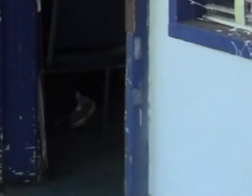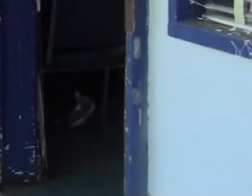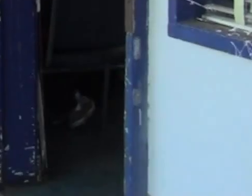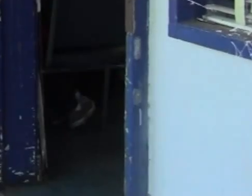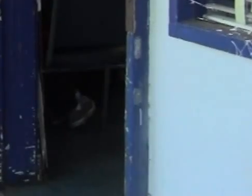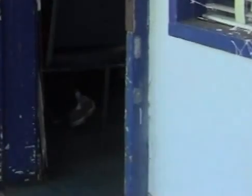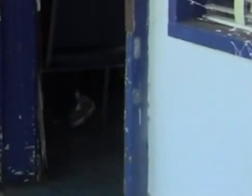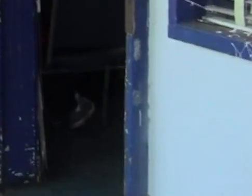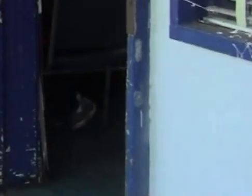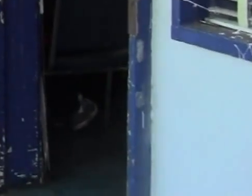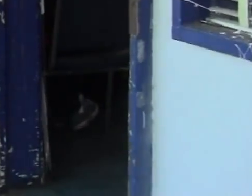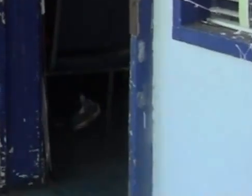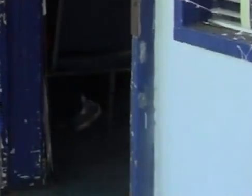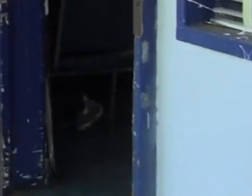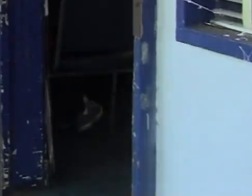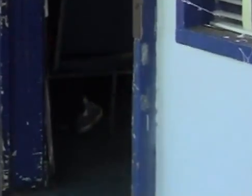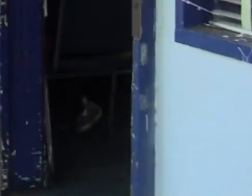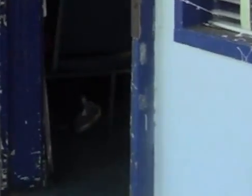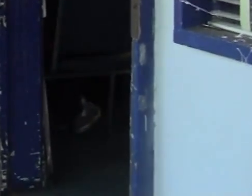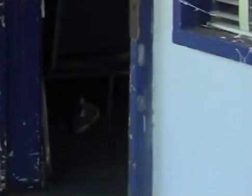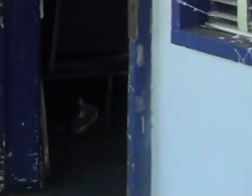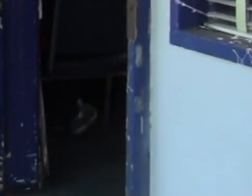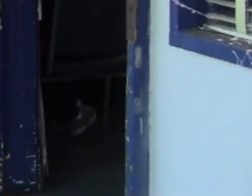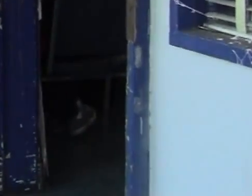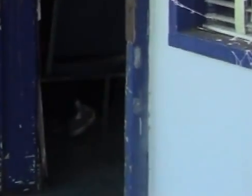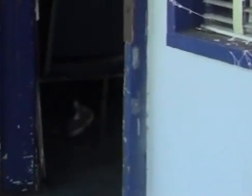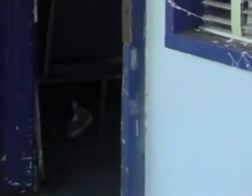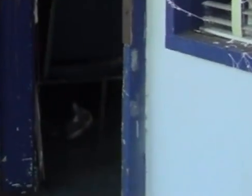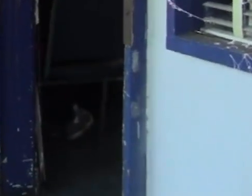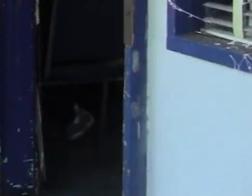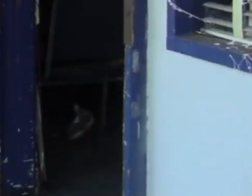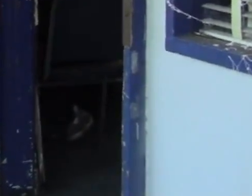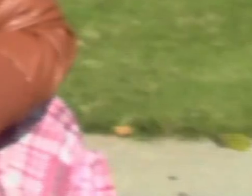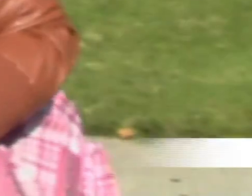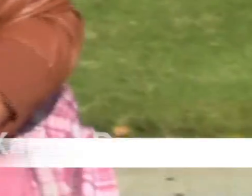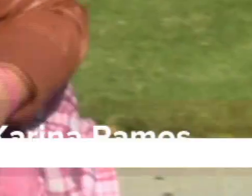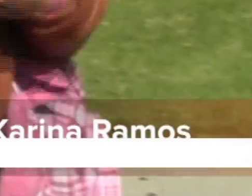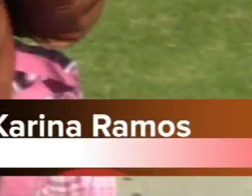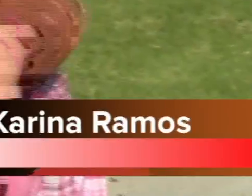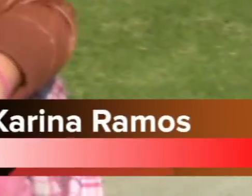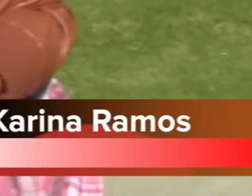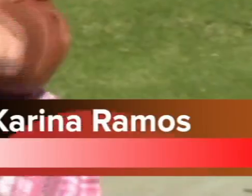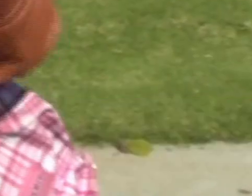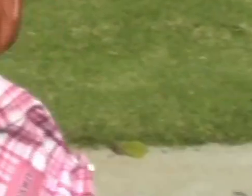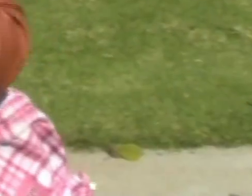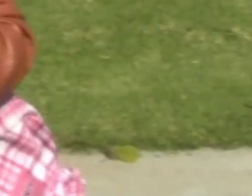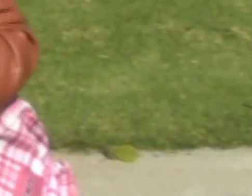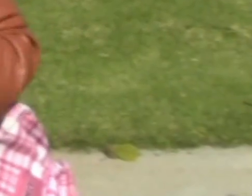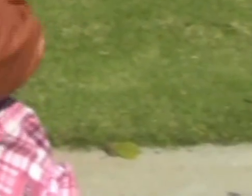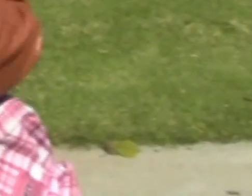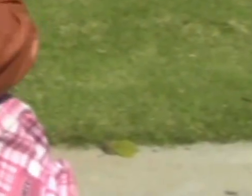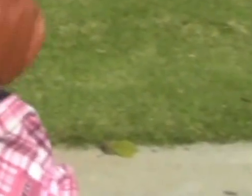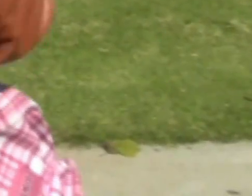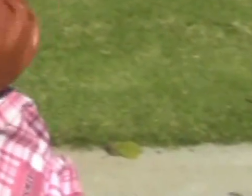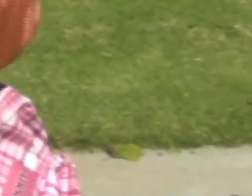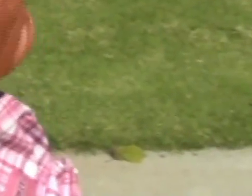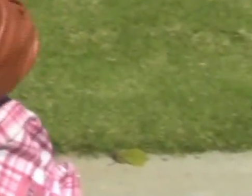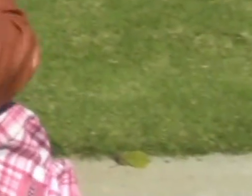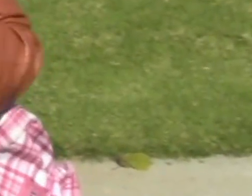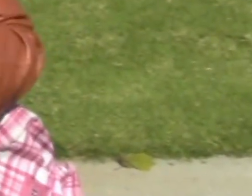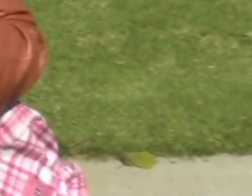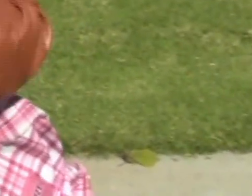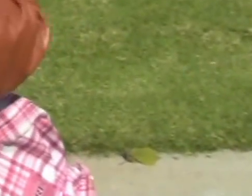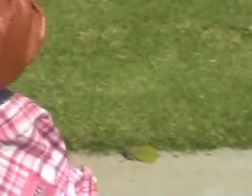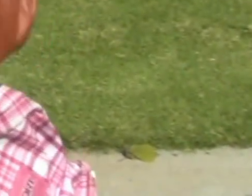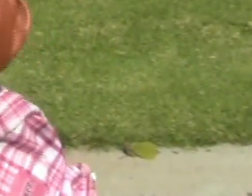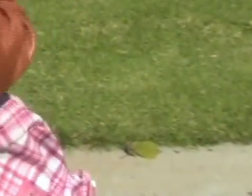what they're saying, but if you speak slow, I'll understand. Really? I'm like totally deaf. I can only lip